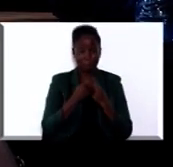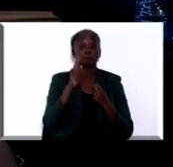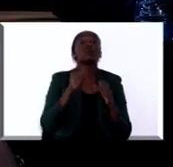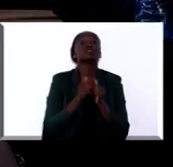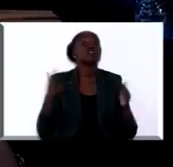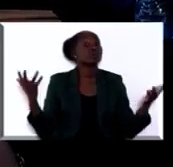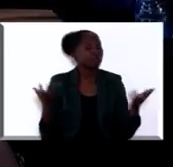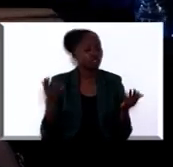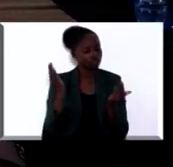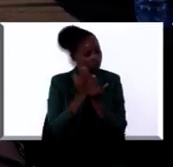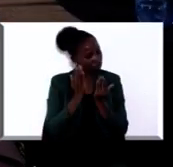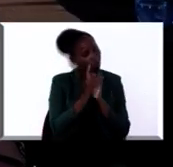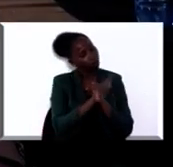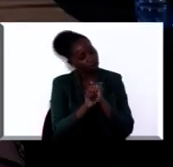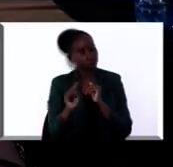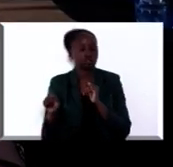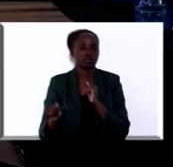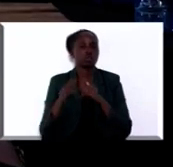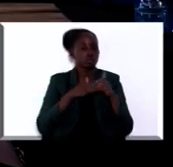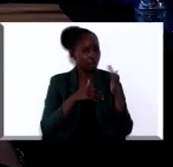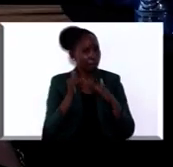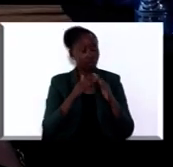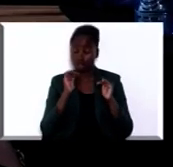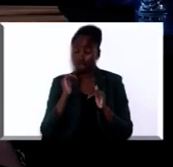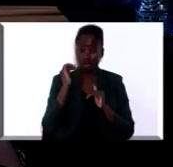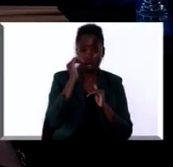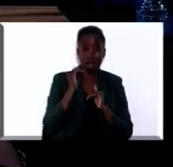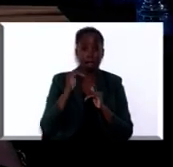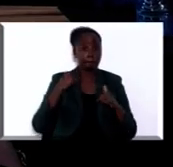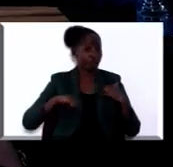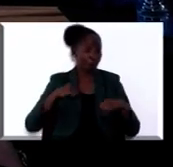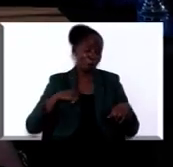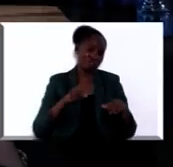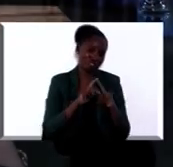our schools. Building high performance teams must start in our schools.